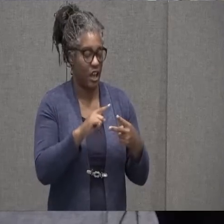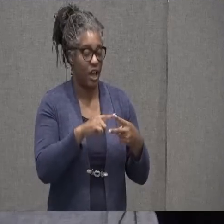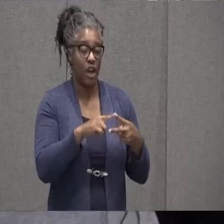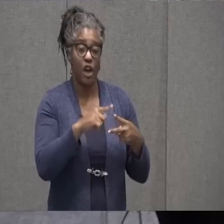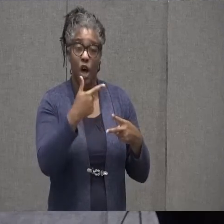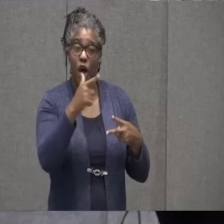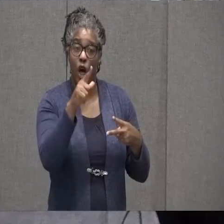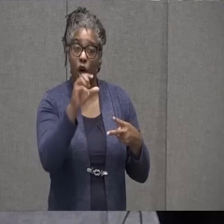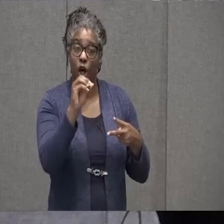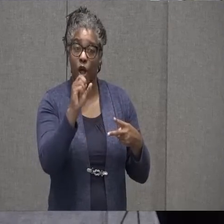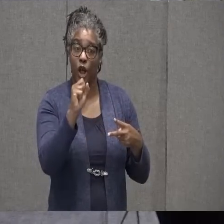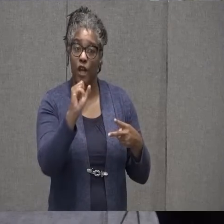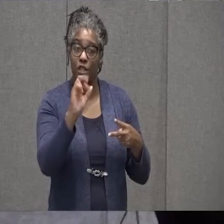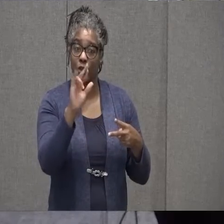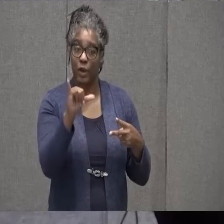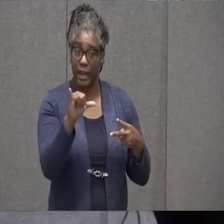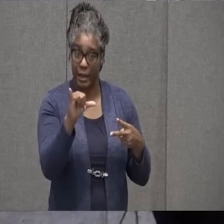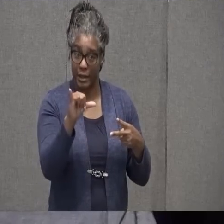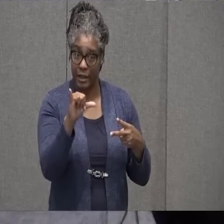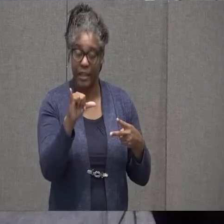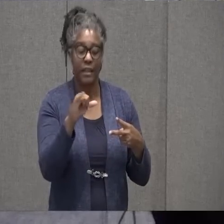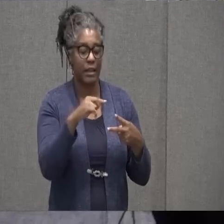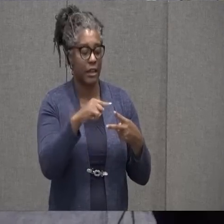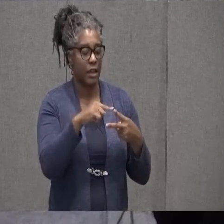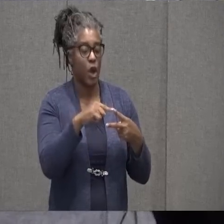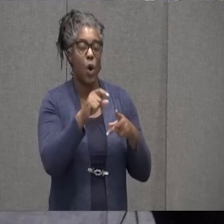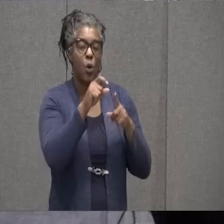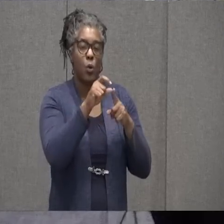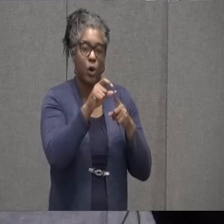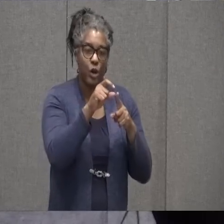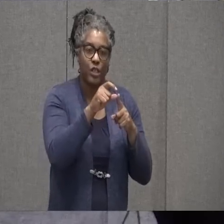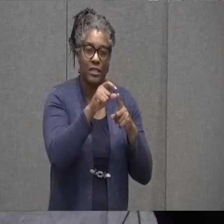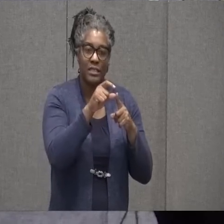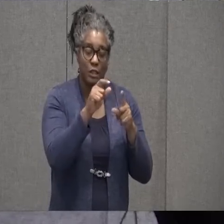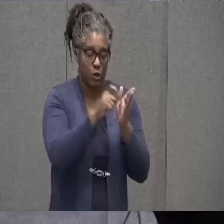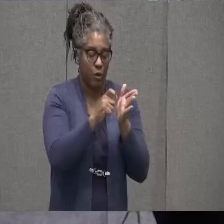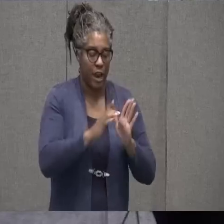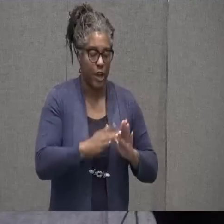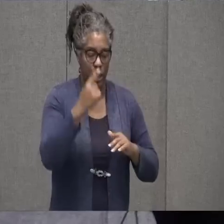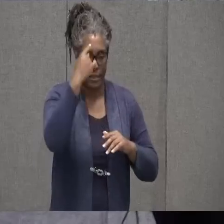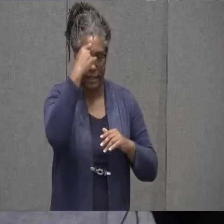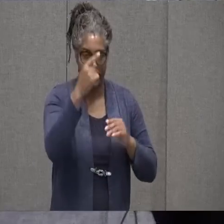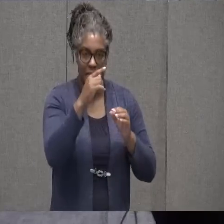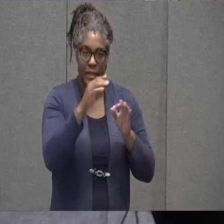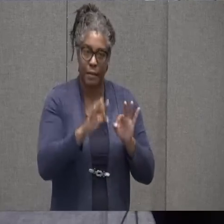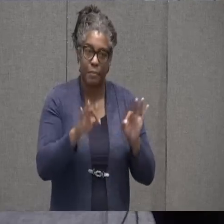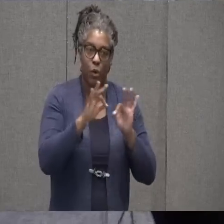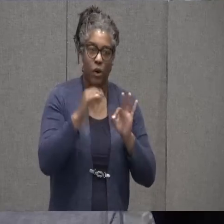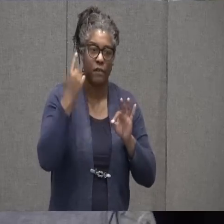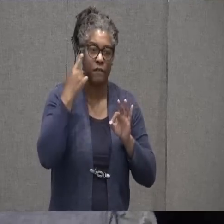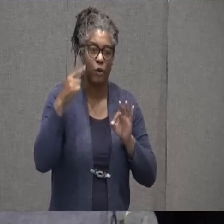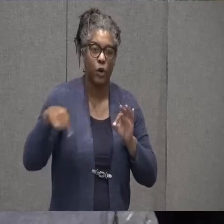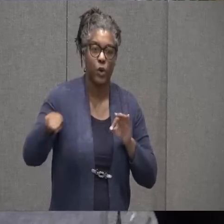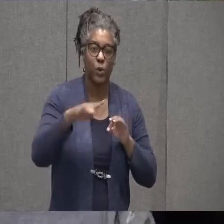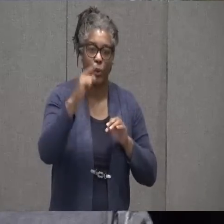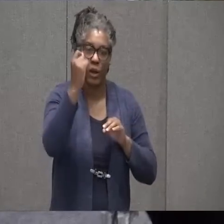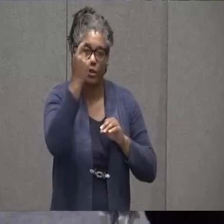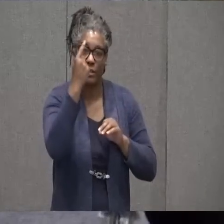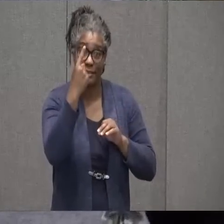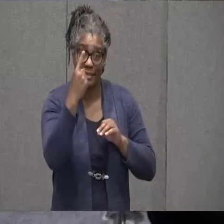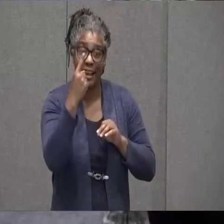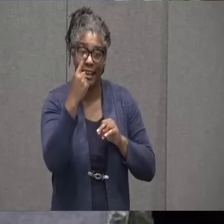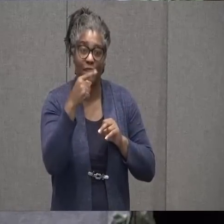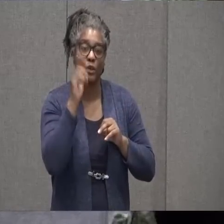words that the authors think are the most important for your understanding of the material within that book. So in